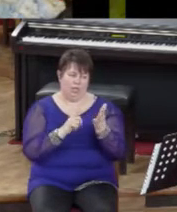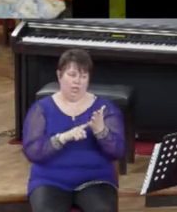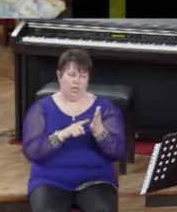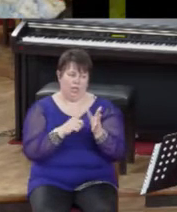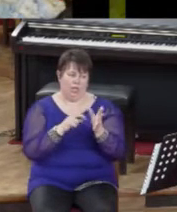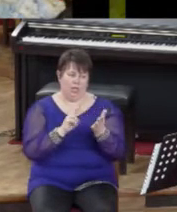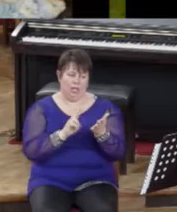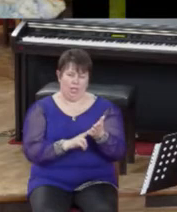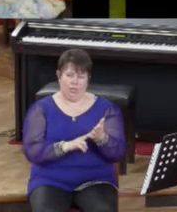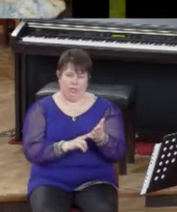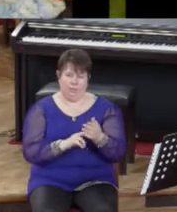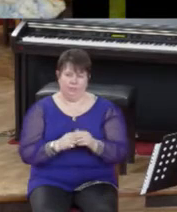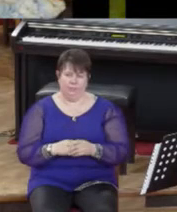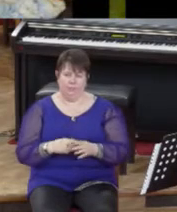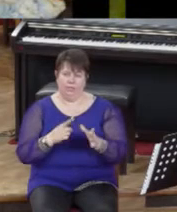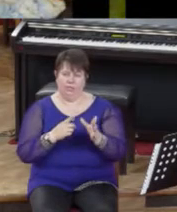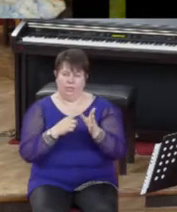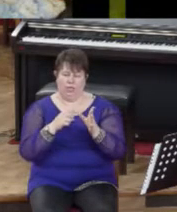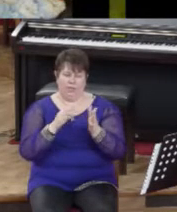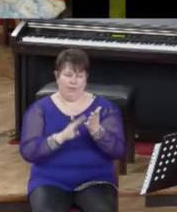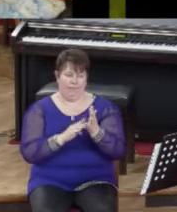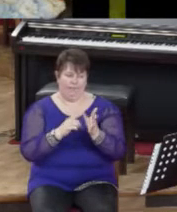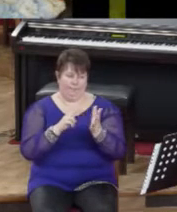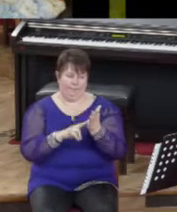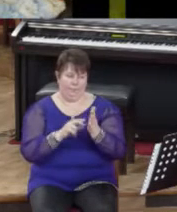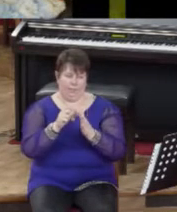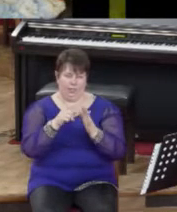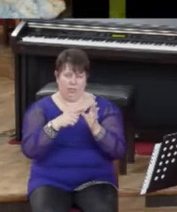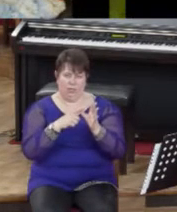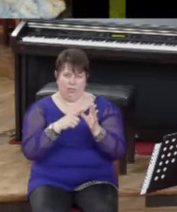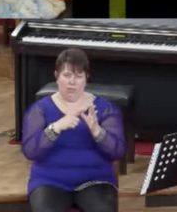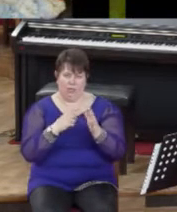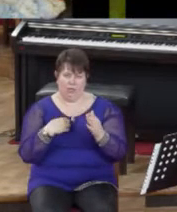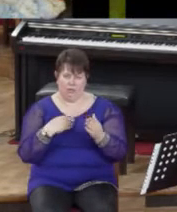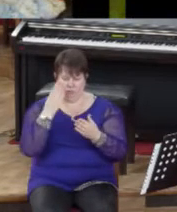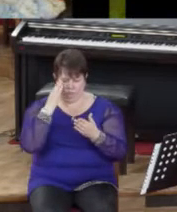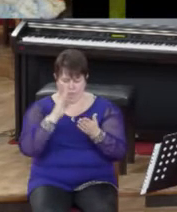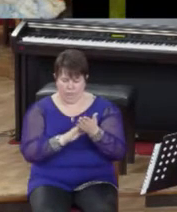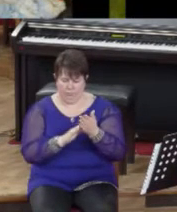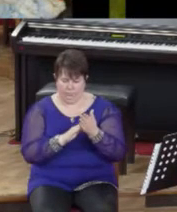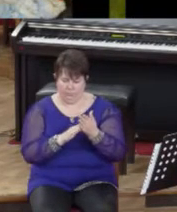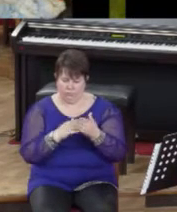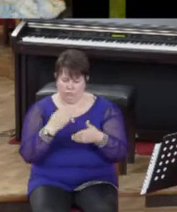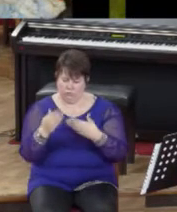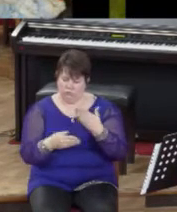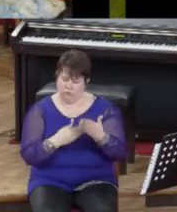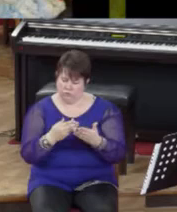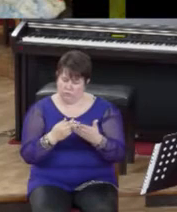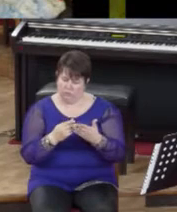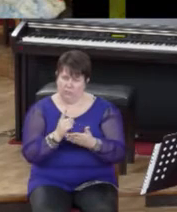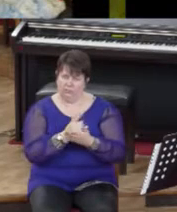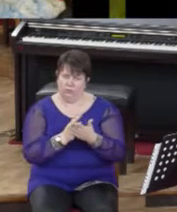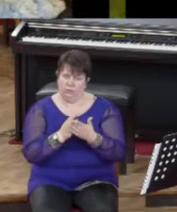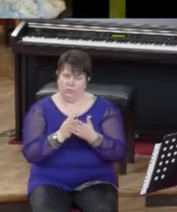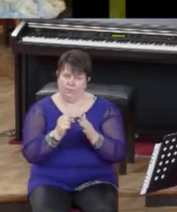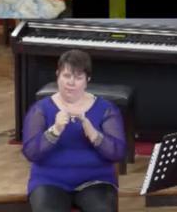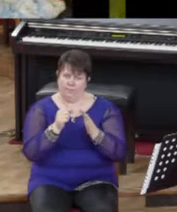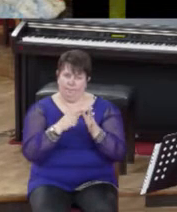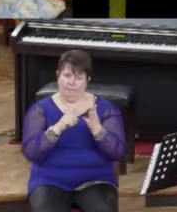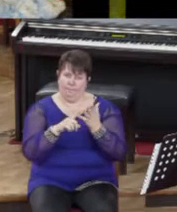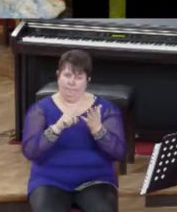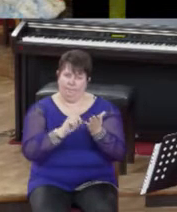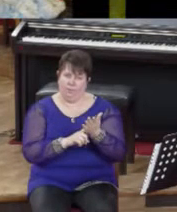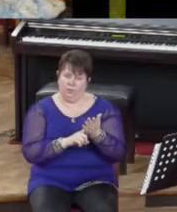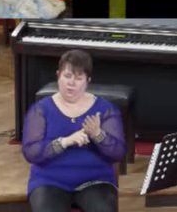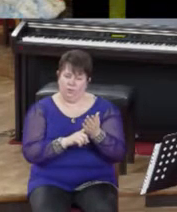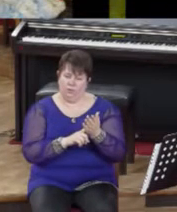be baptized into Christ, of that story in the Acts of the Apostles where Paul and Silas are